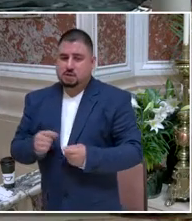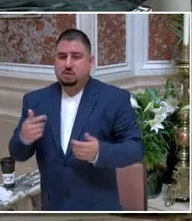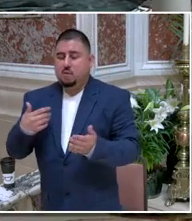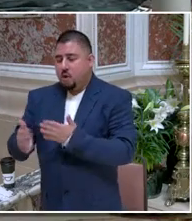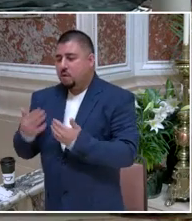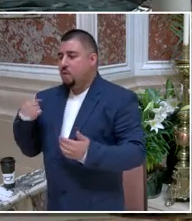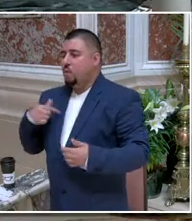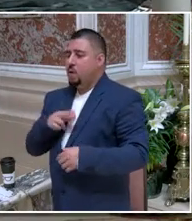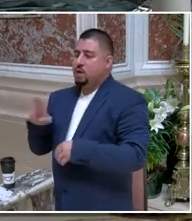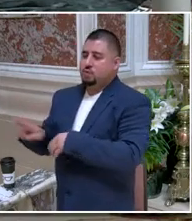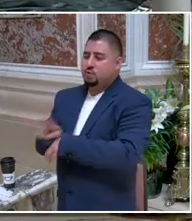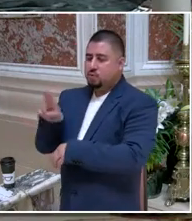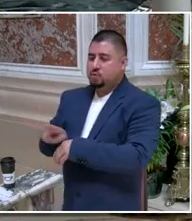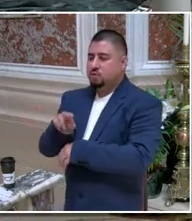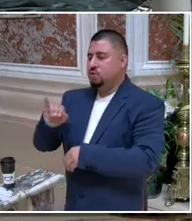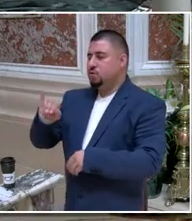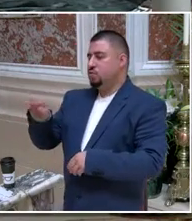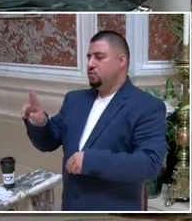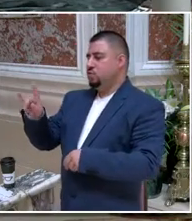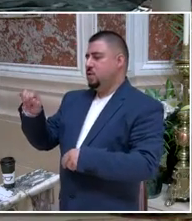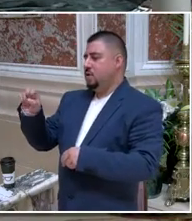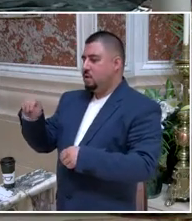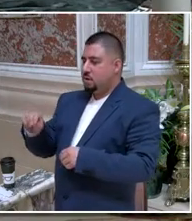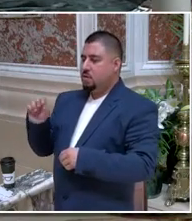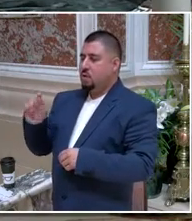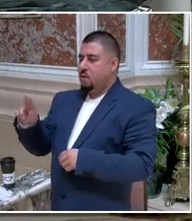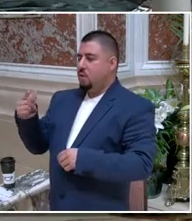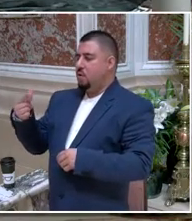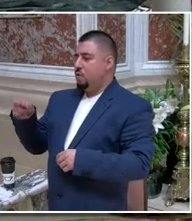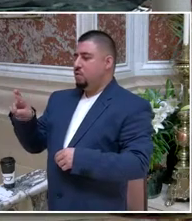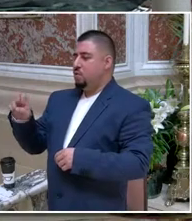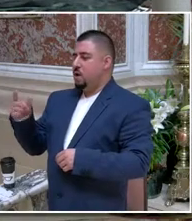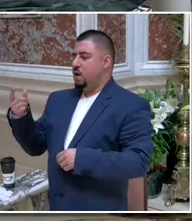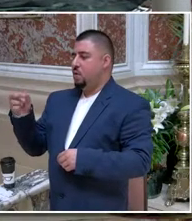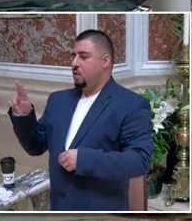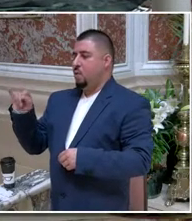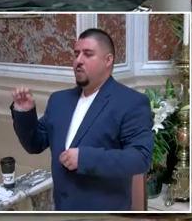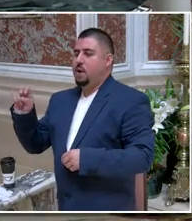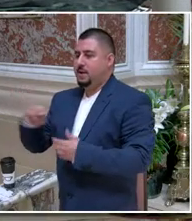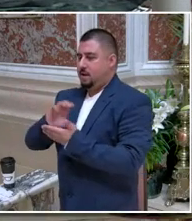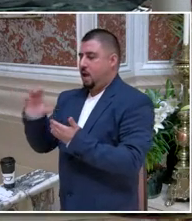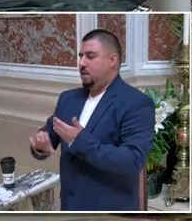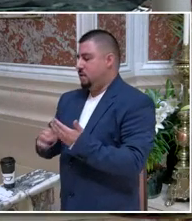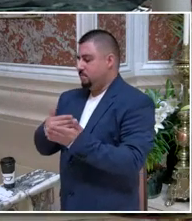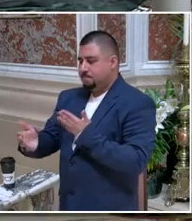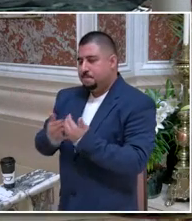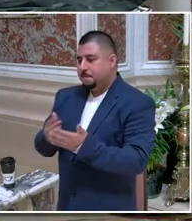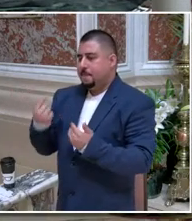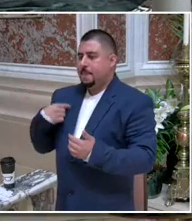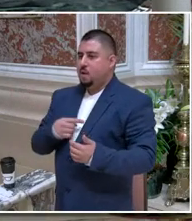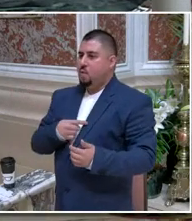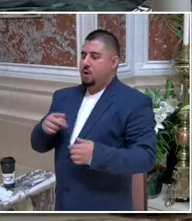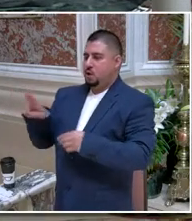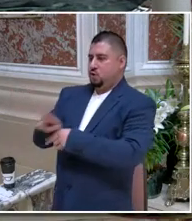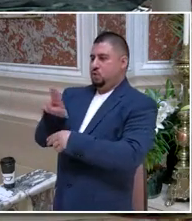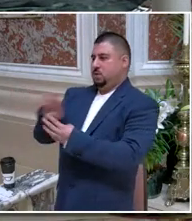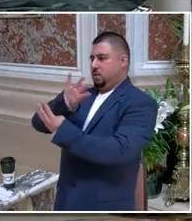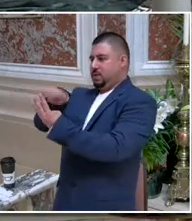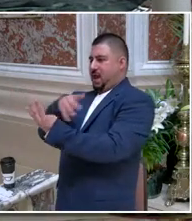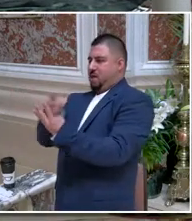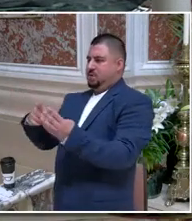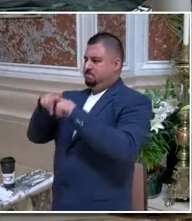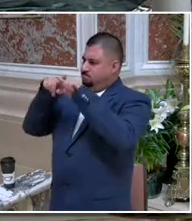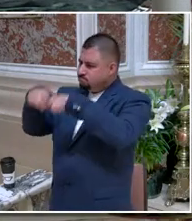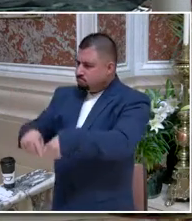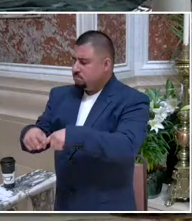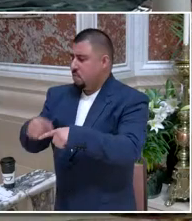Whether we use the Julian or the Gregorian calendar, we depend upon those charts